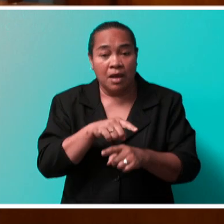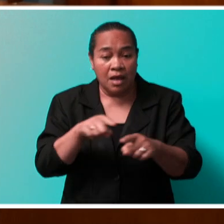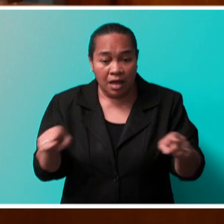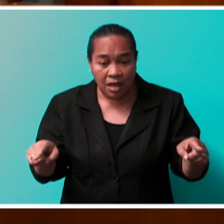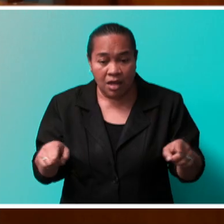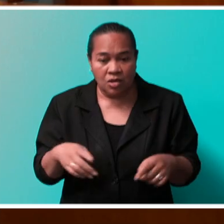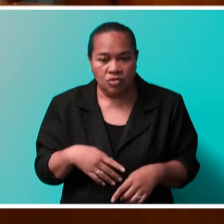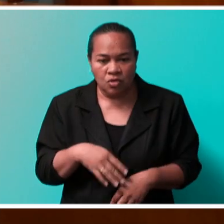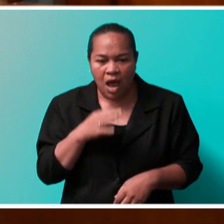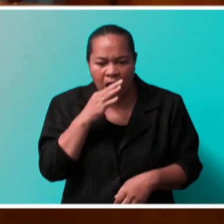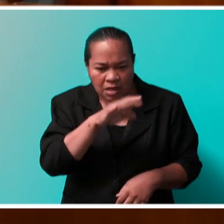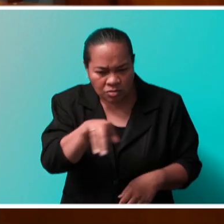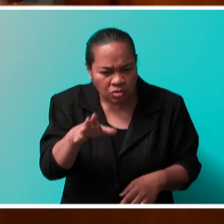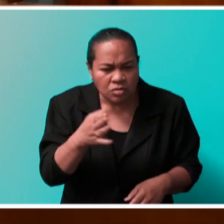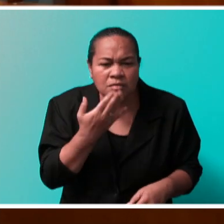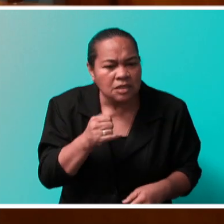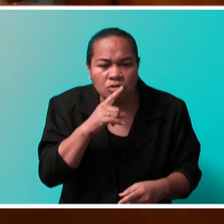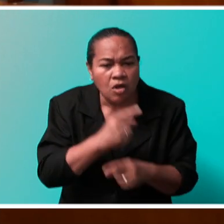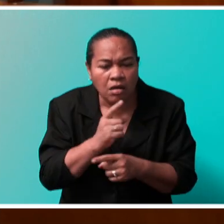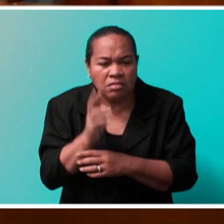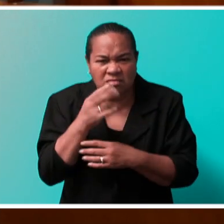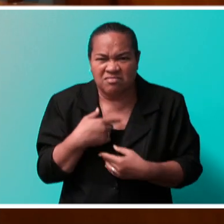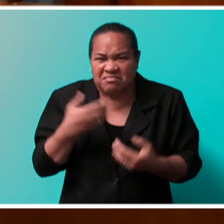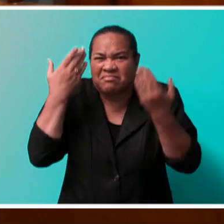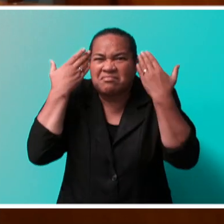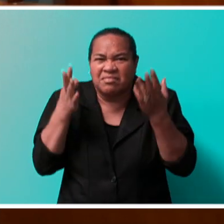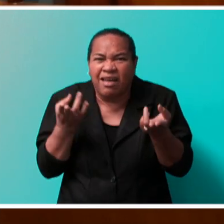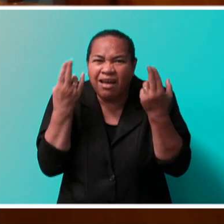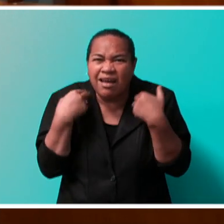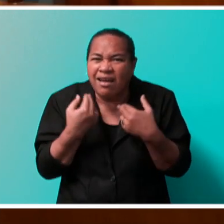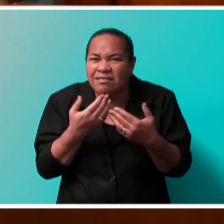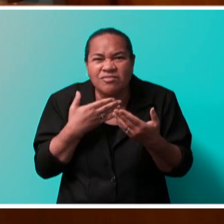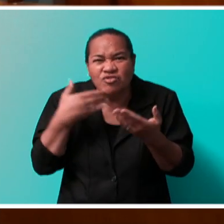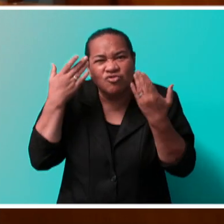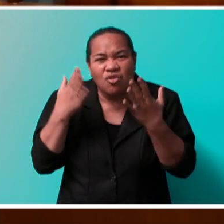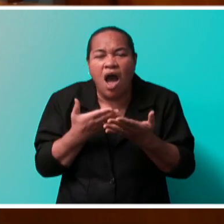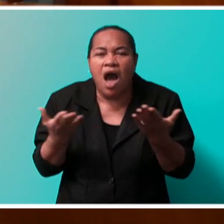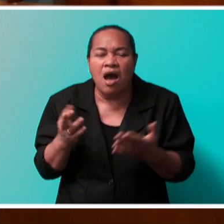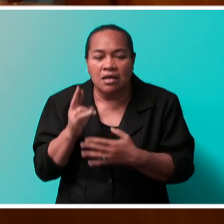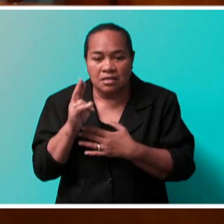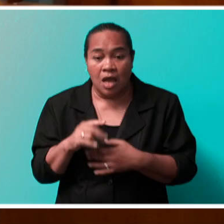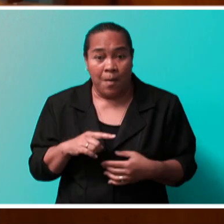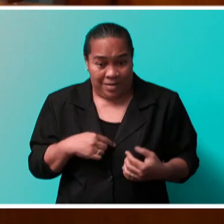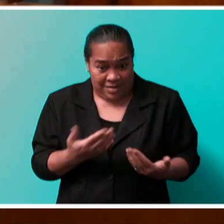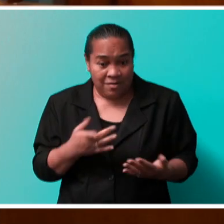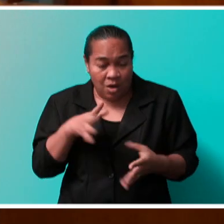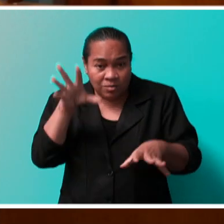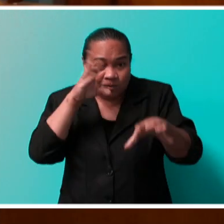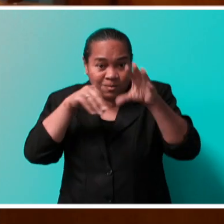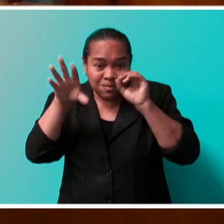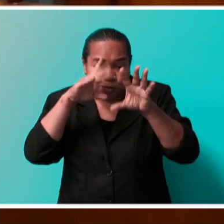to speak on anything they do not fully understand. It gives them the space,